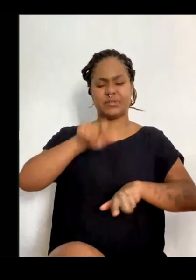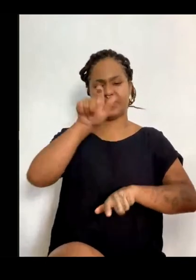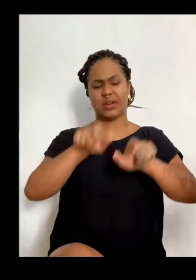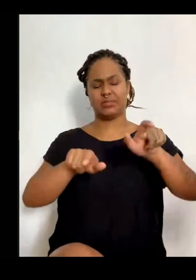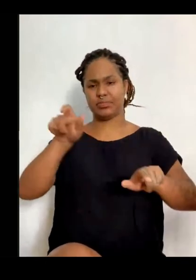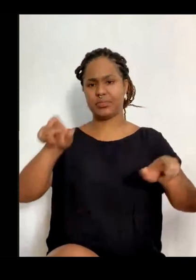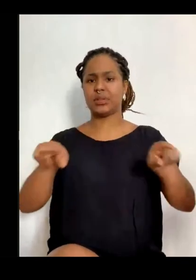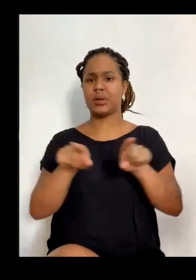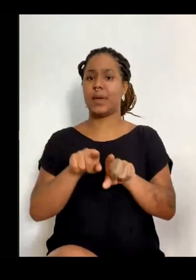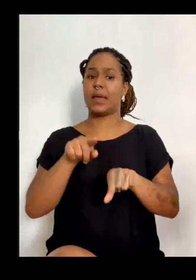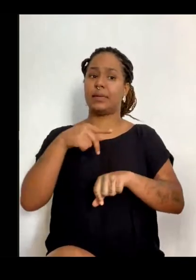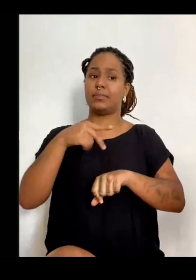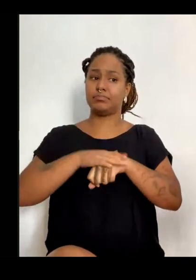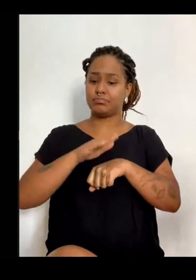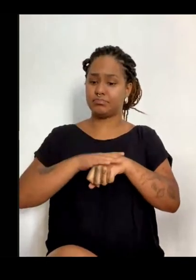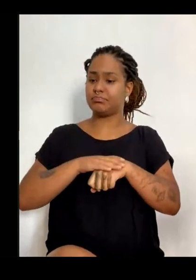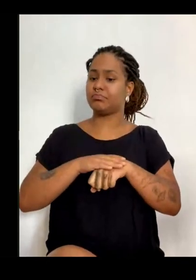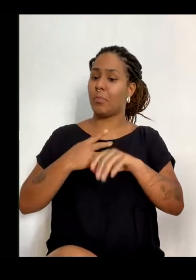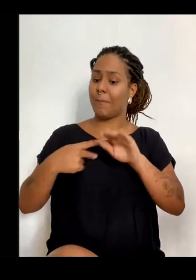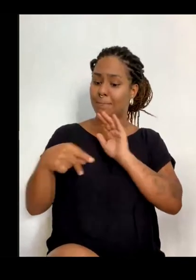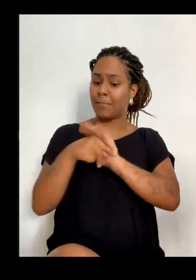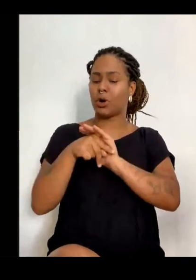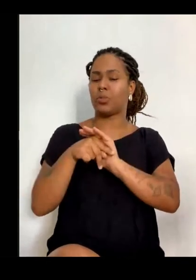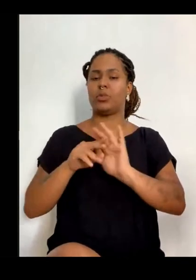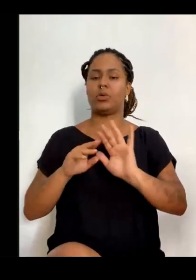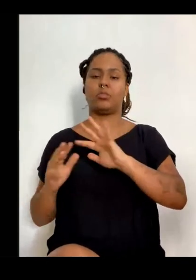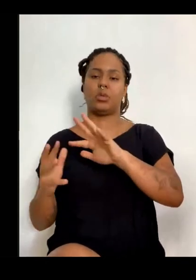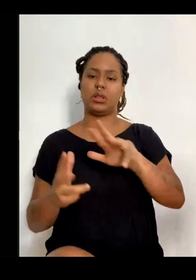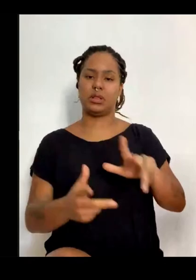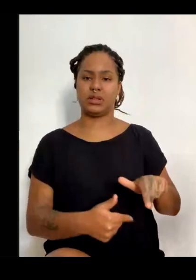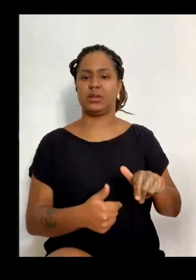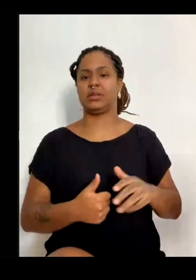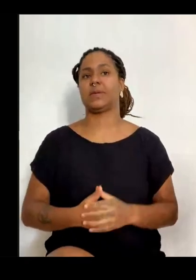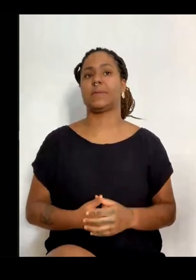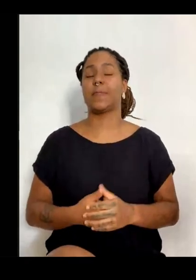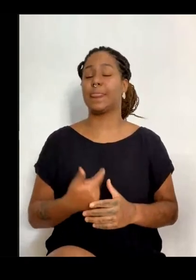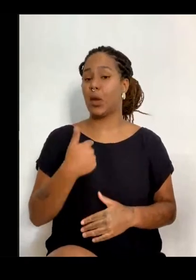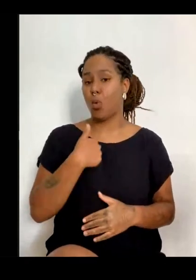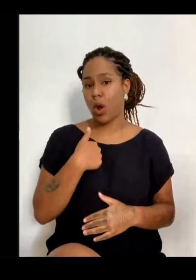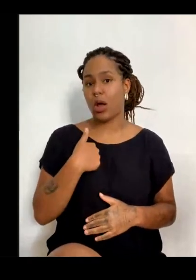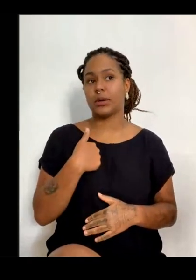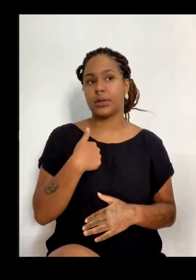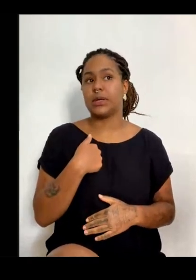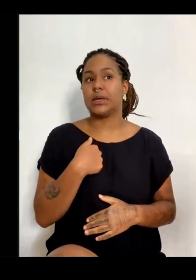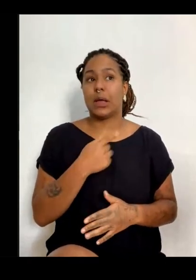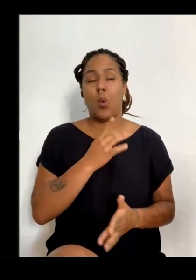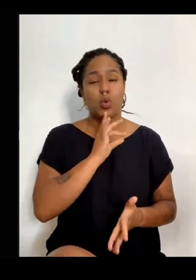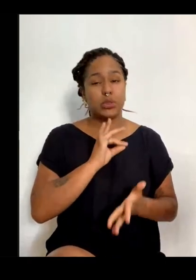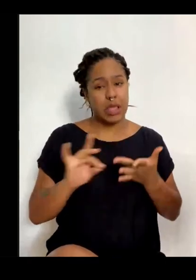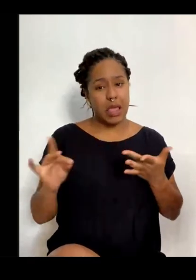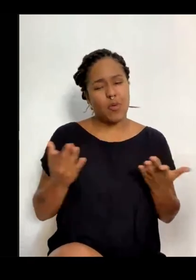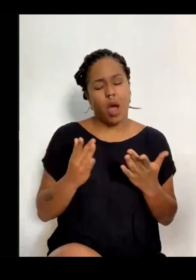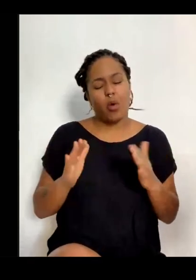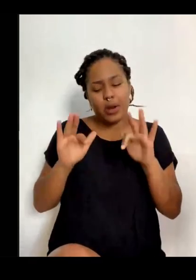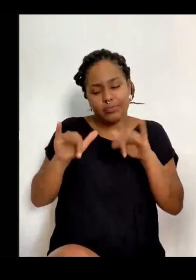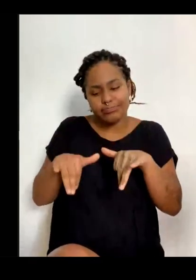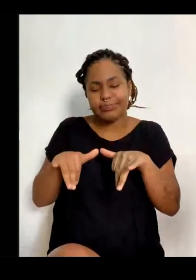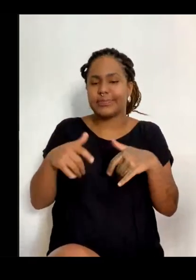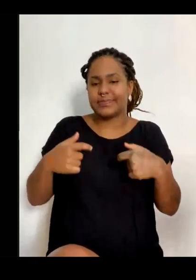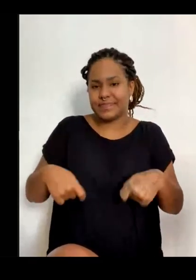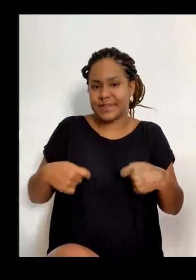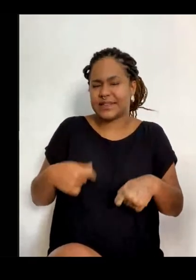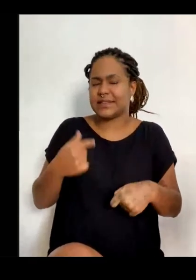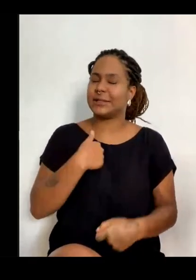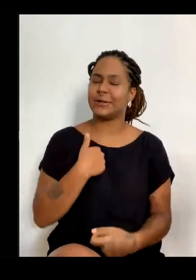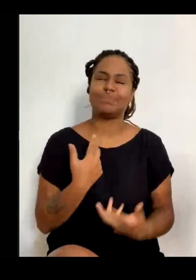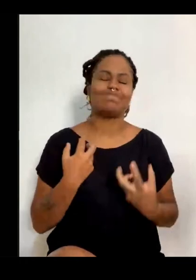to end my comments on a painful note but for me this subject is